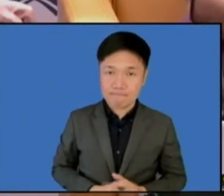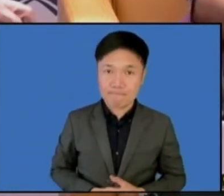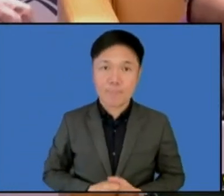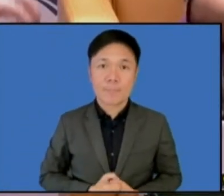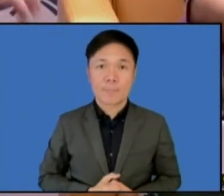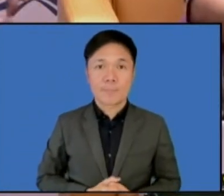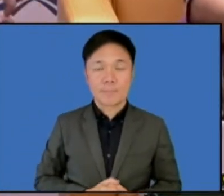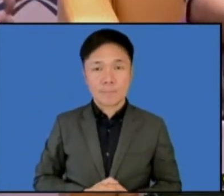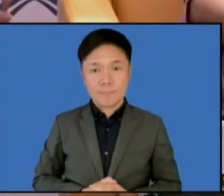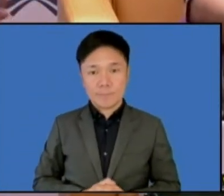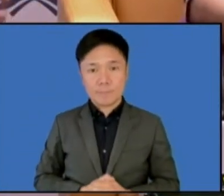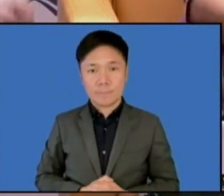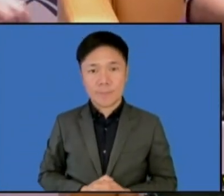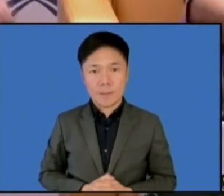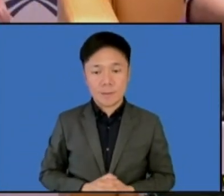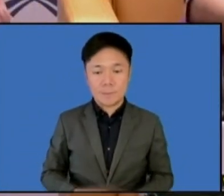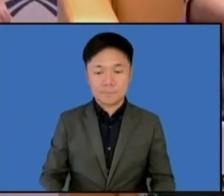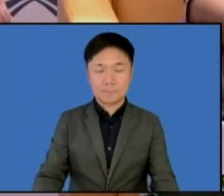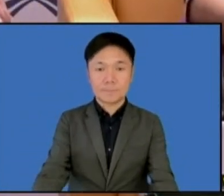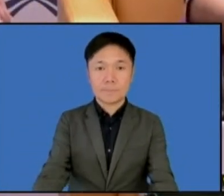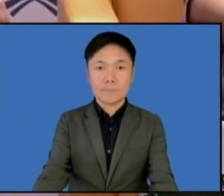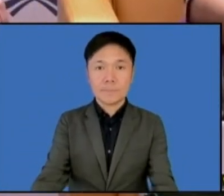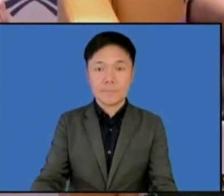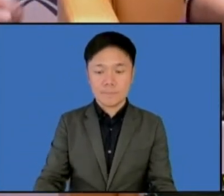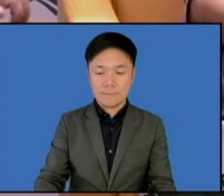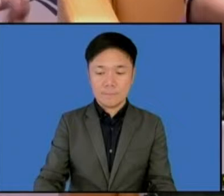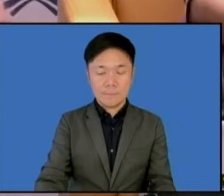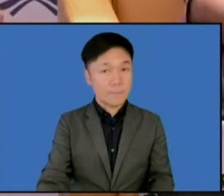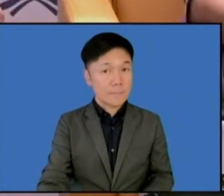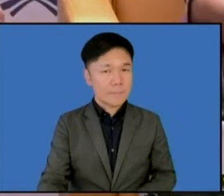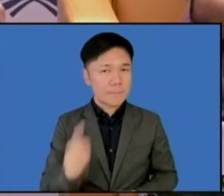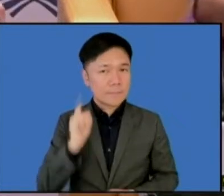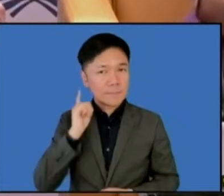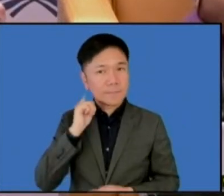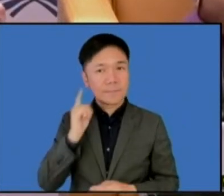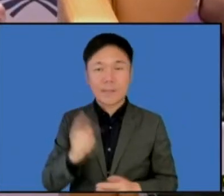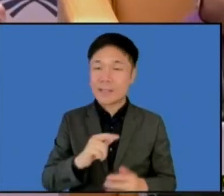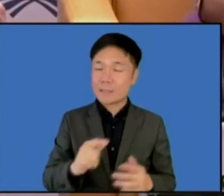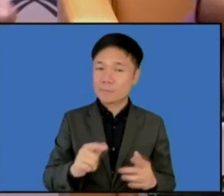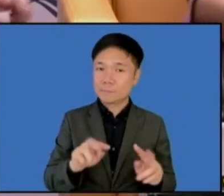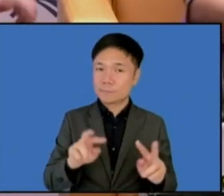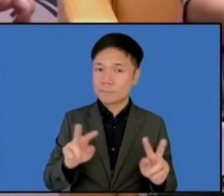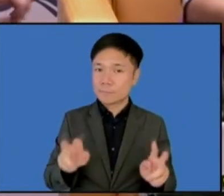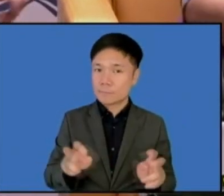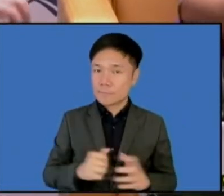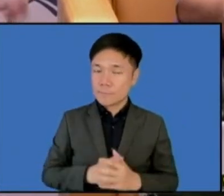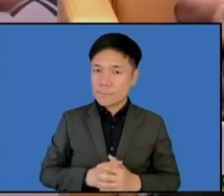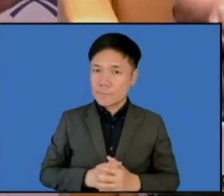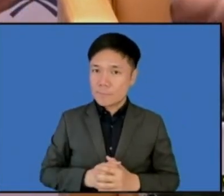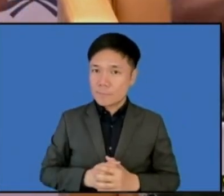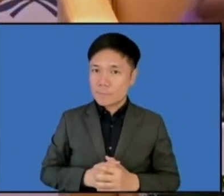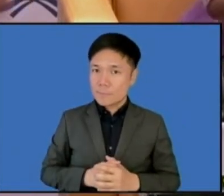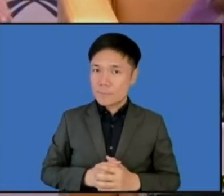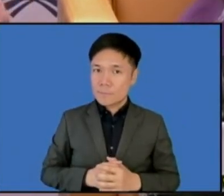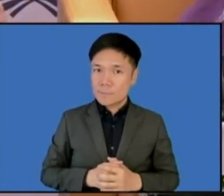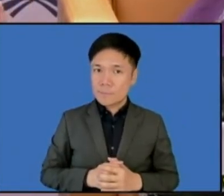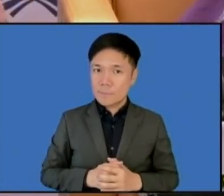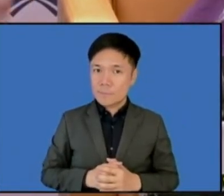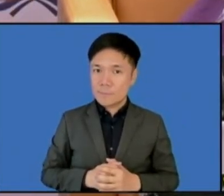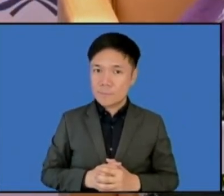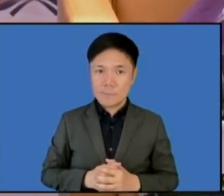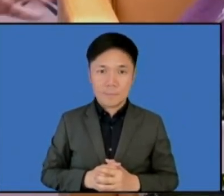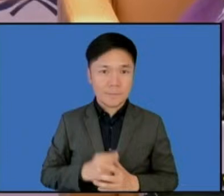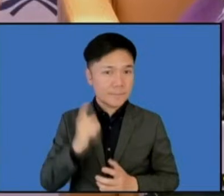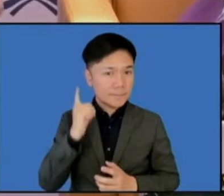on the inclusion and integration of migrants, labor market-related issues, but also issues around social